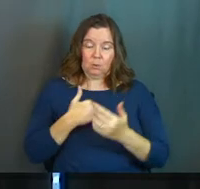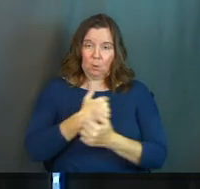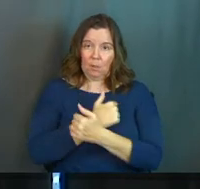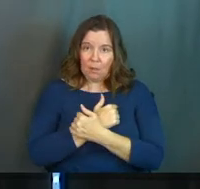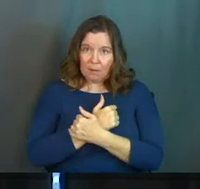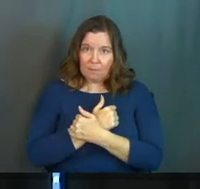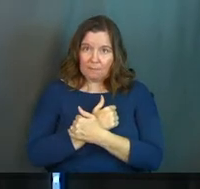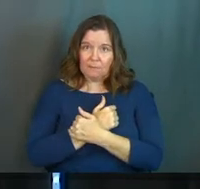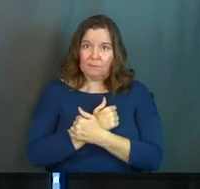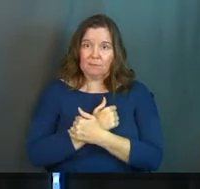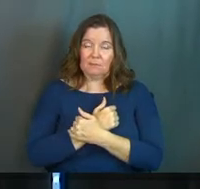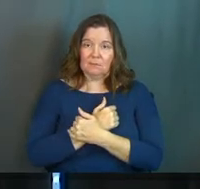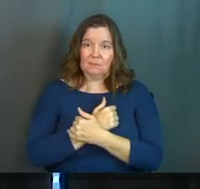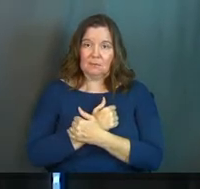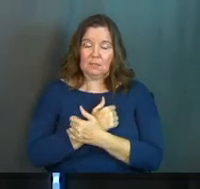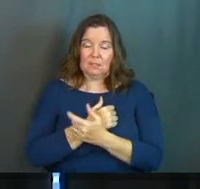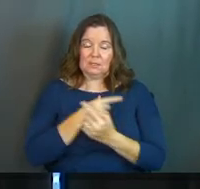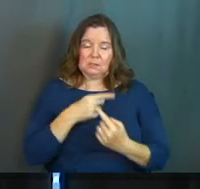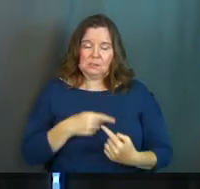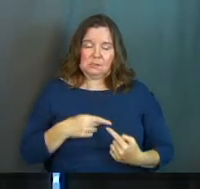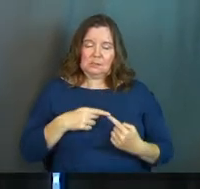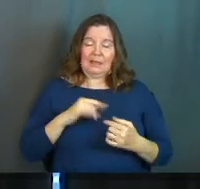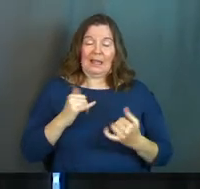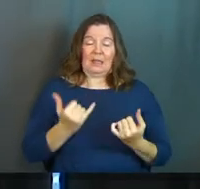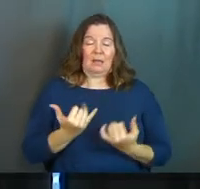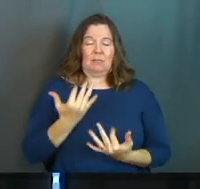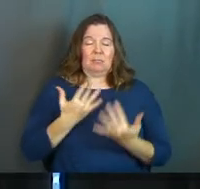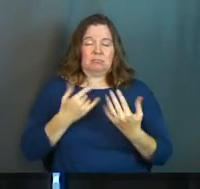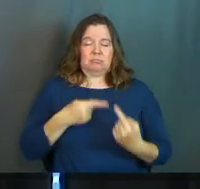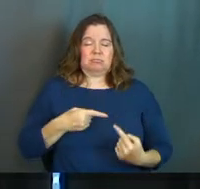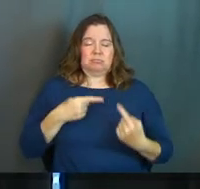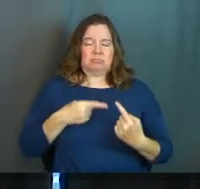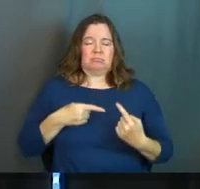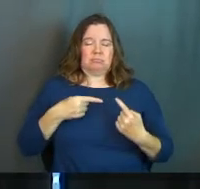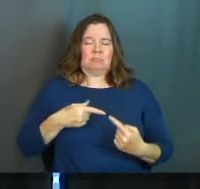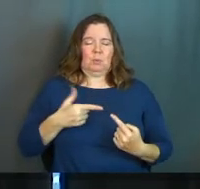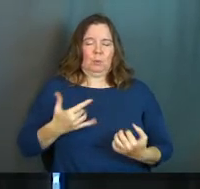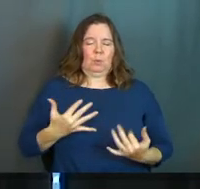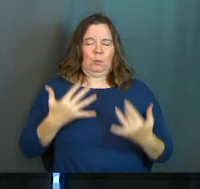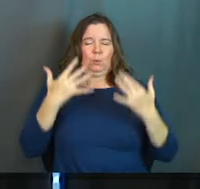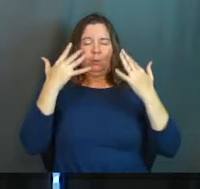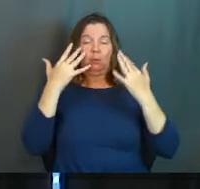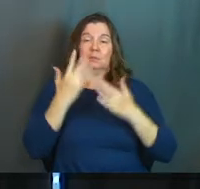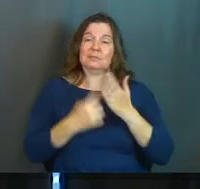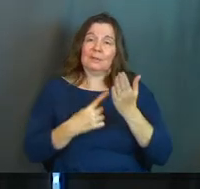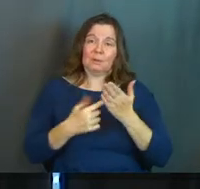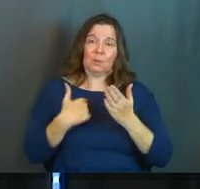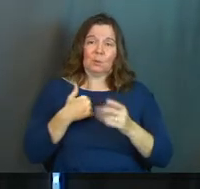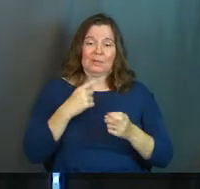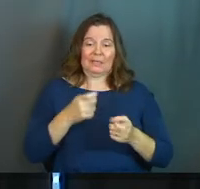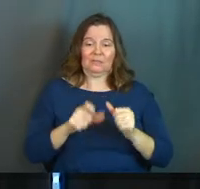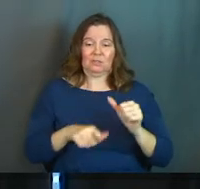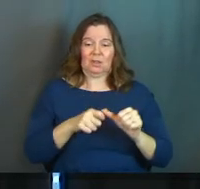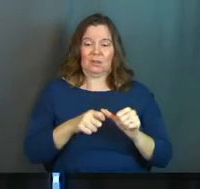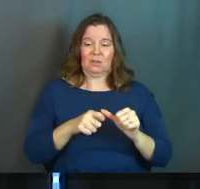you love is in the furnace. And I mean in the furnace of suffering. Sometimes we give each other